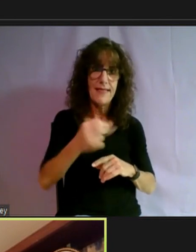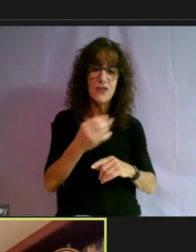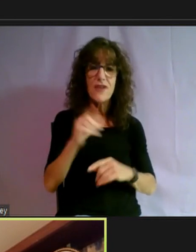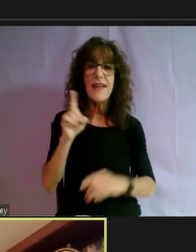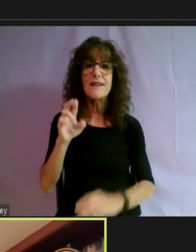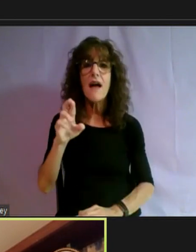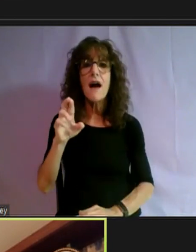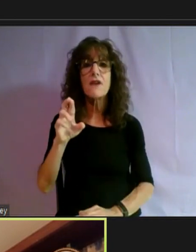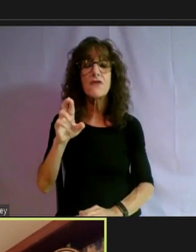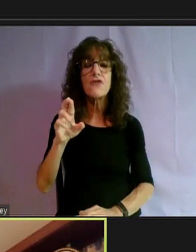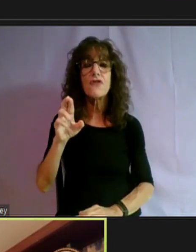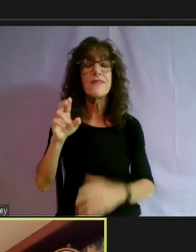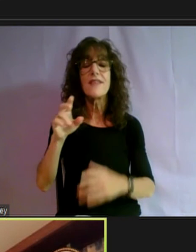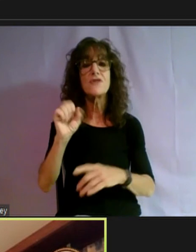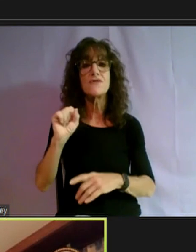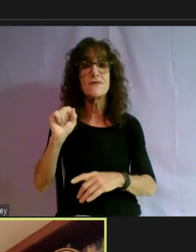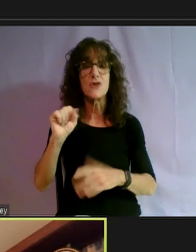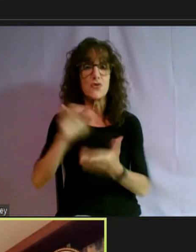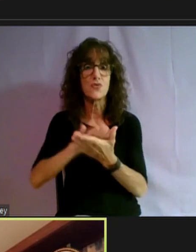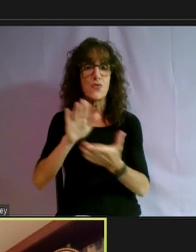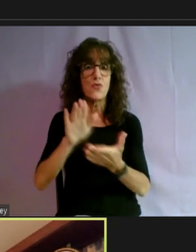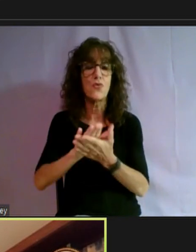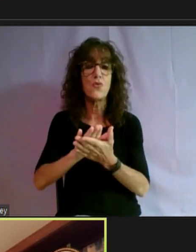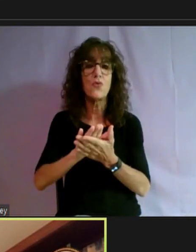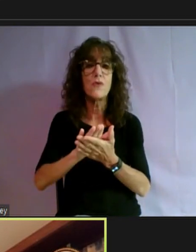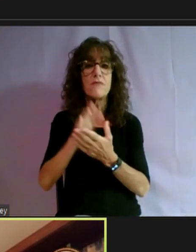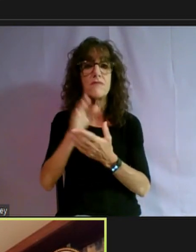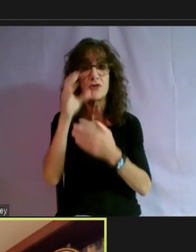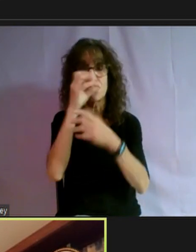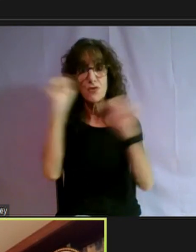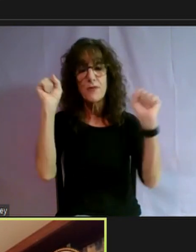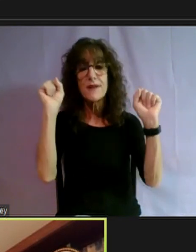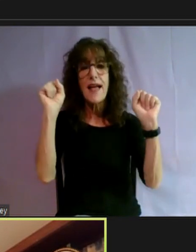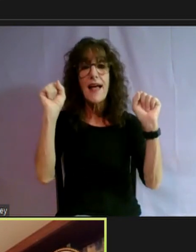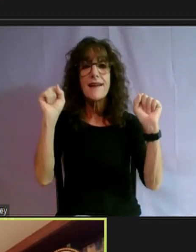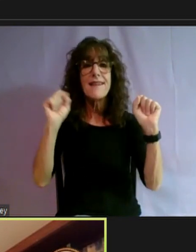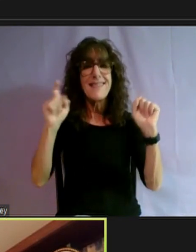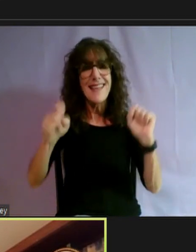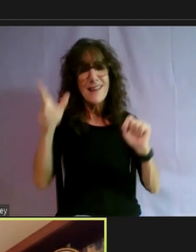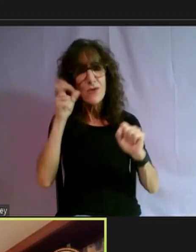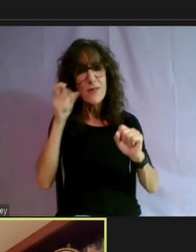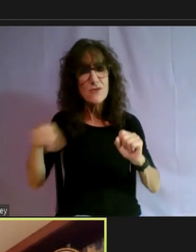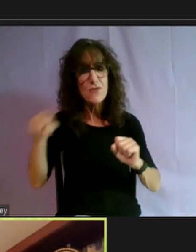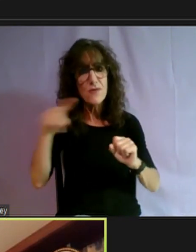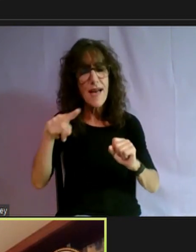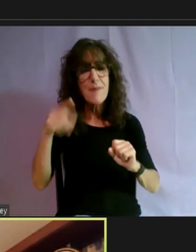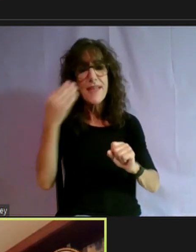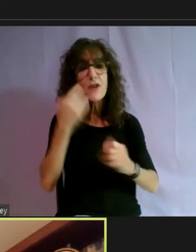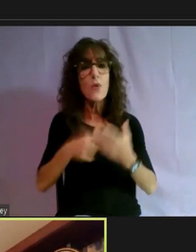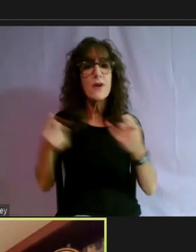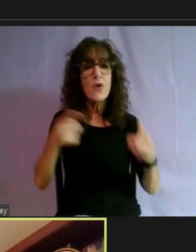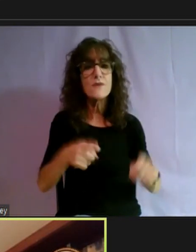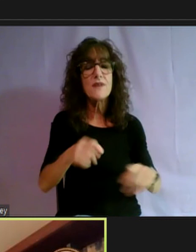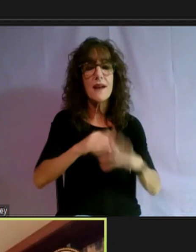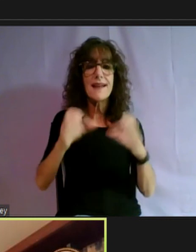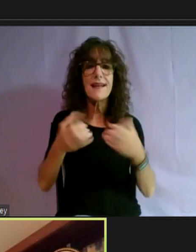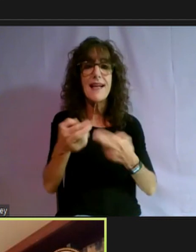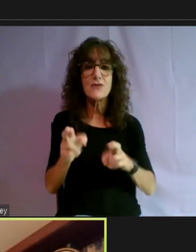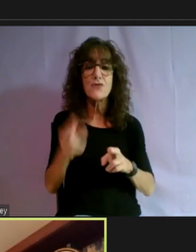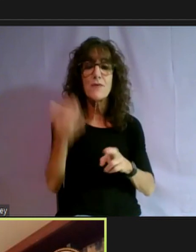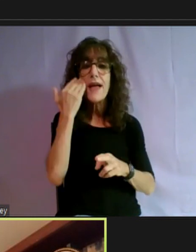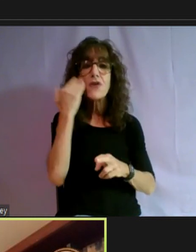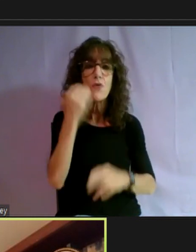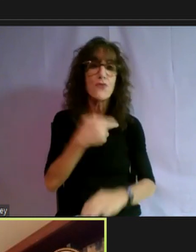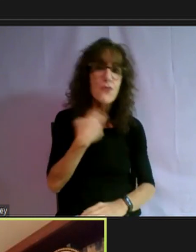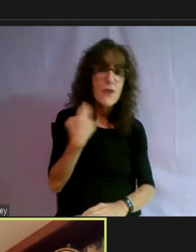Arlotto have to listen to and are listening to, because they're the ones who know what goes on in a classroom and know where the risks are